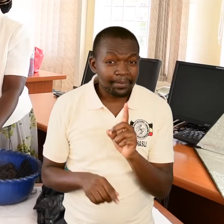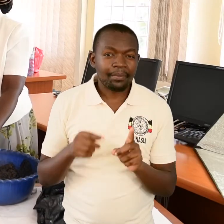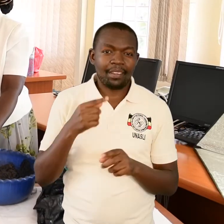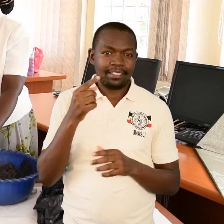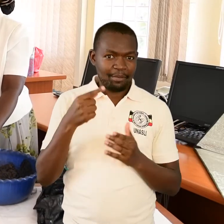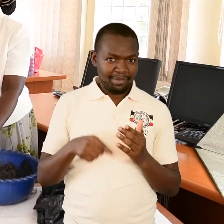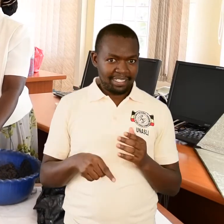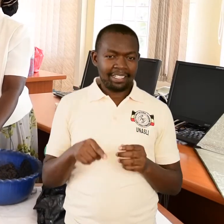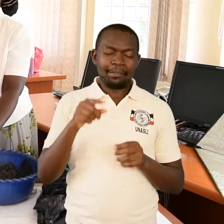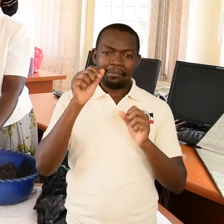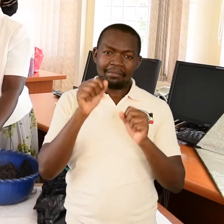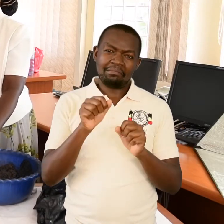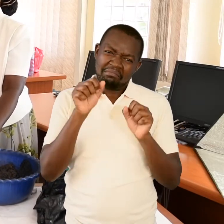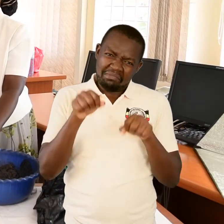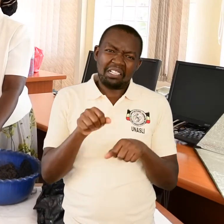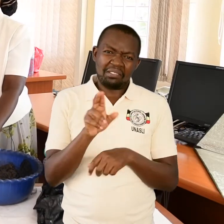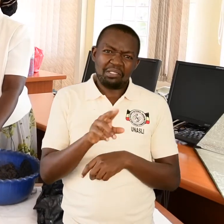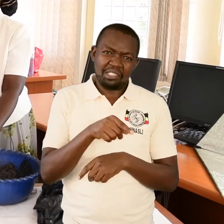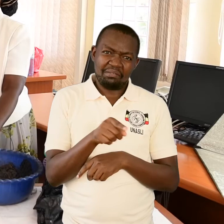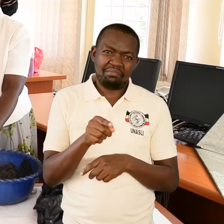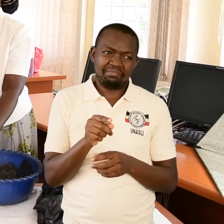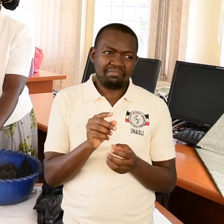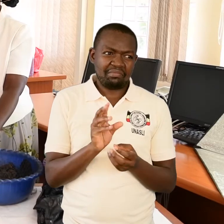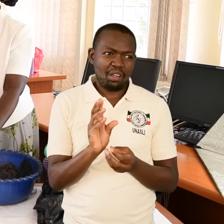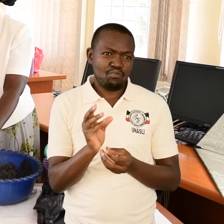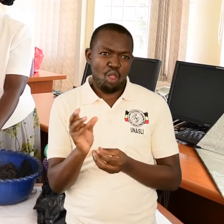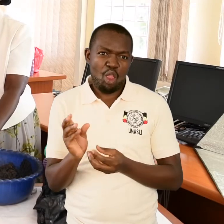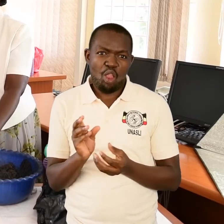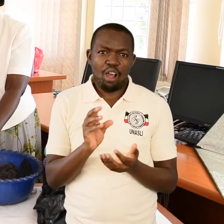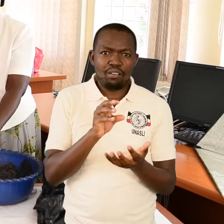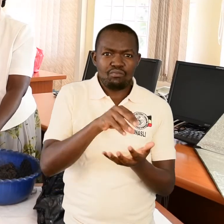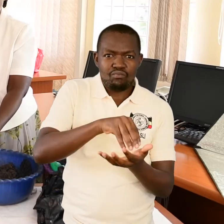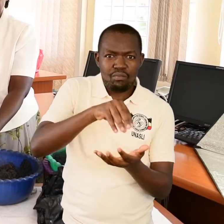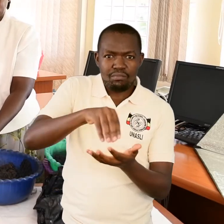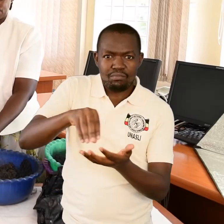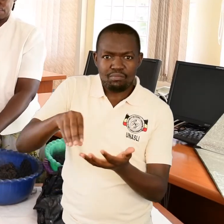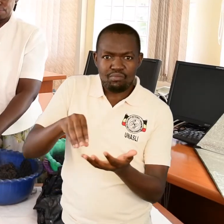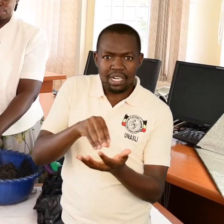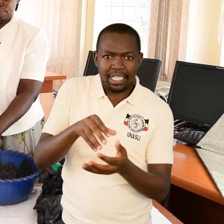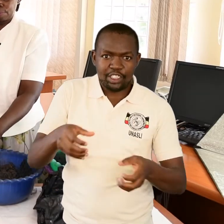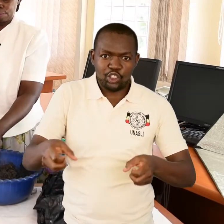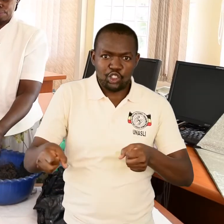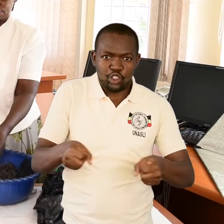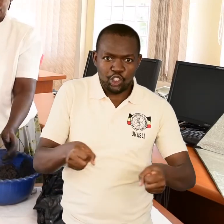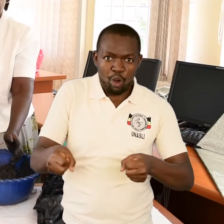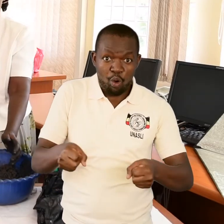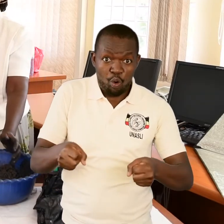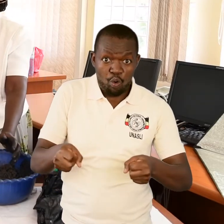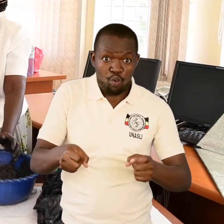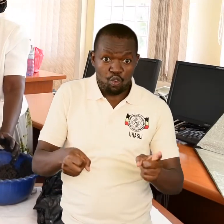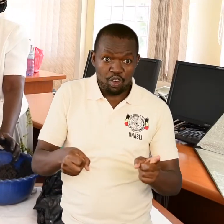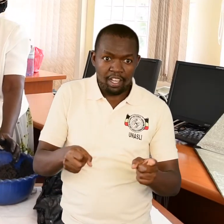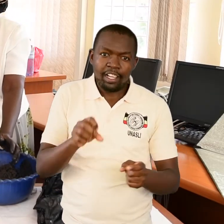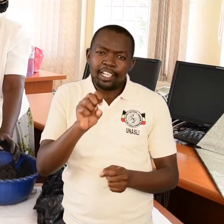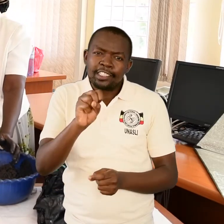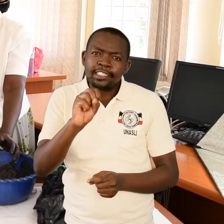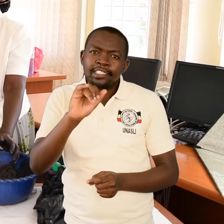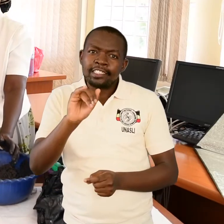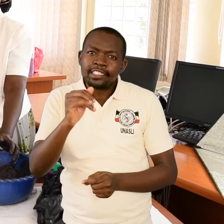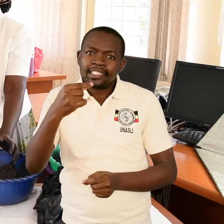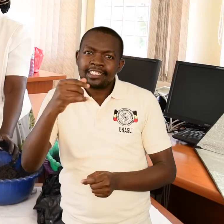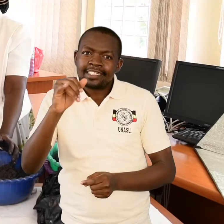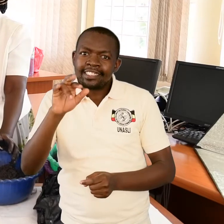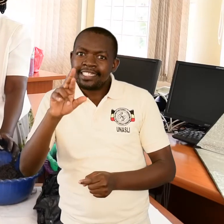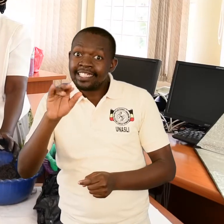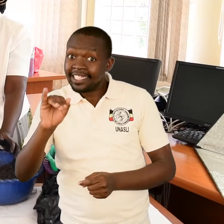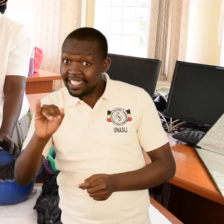use these briquettes in a charcoal stove, that is a sigiri, or we